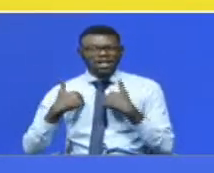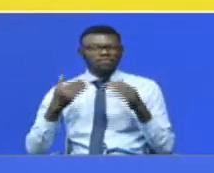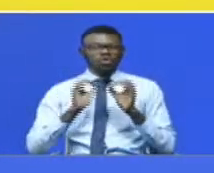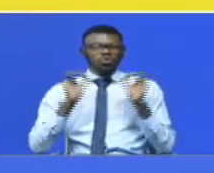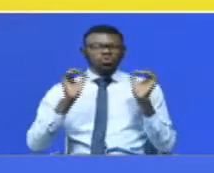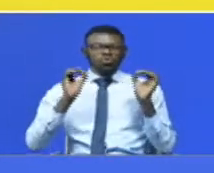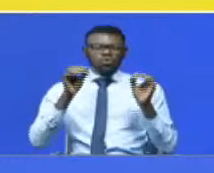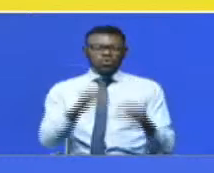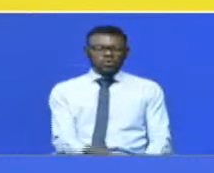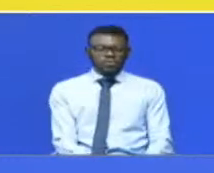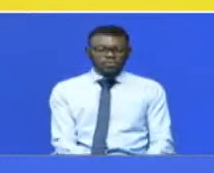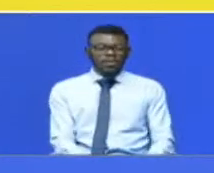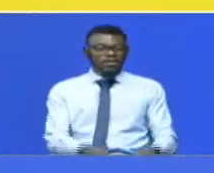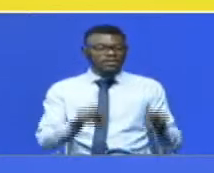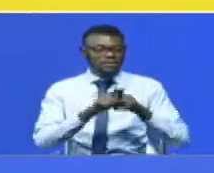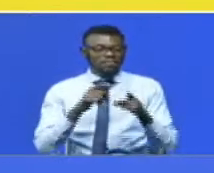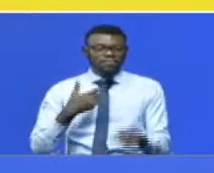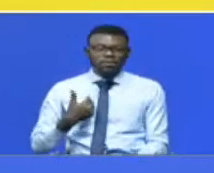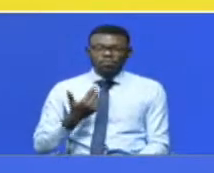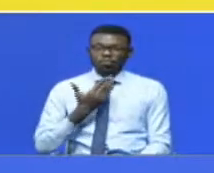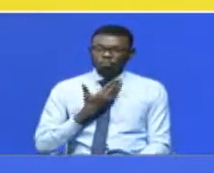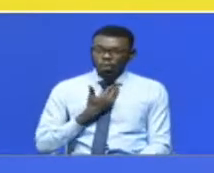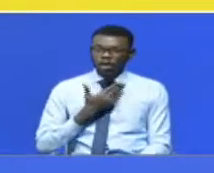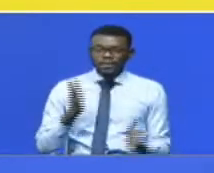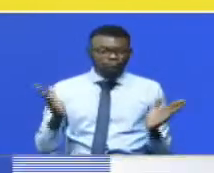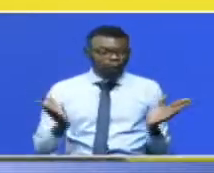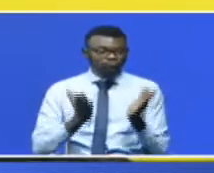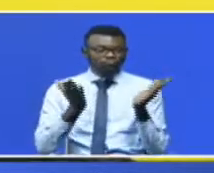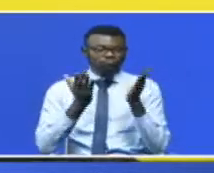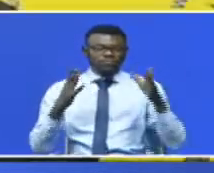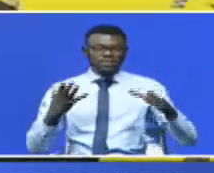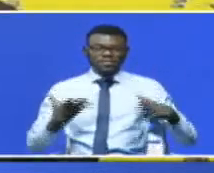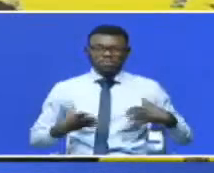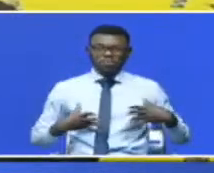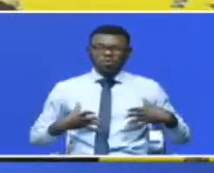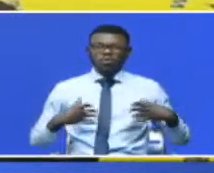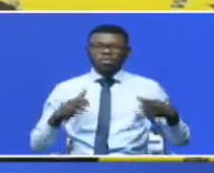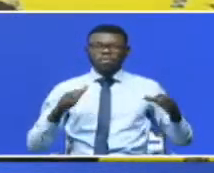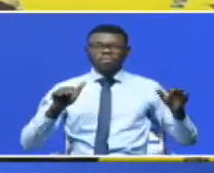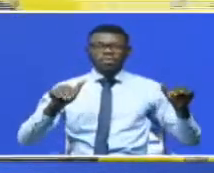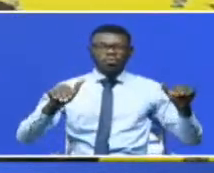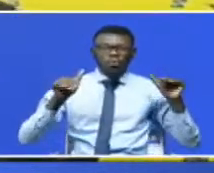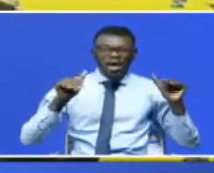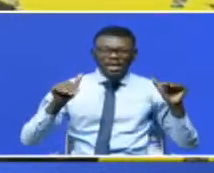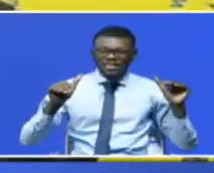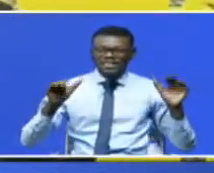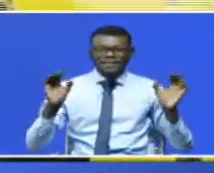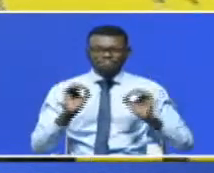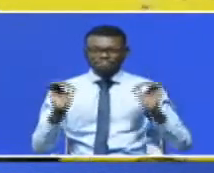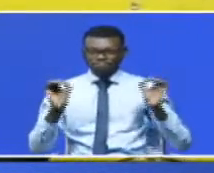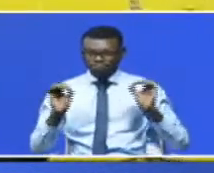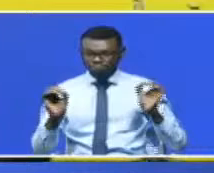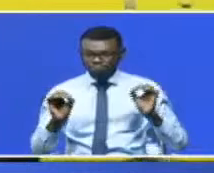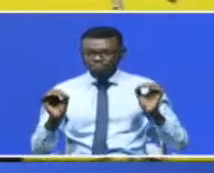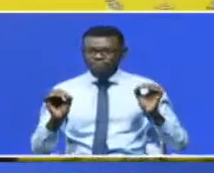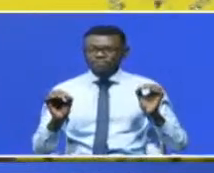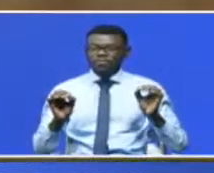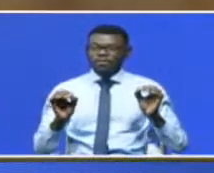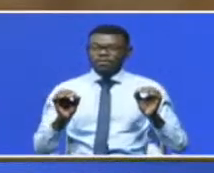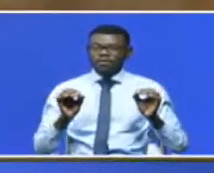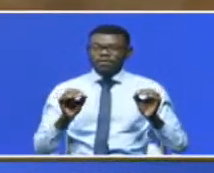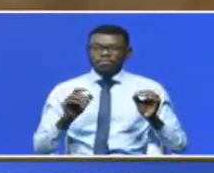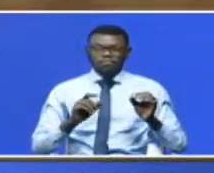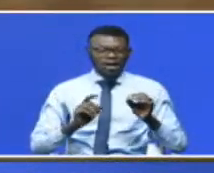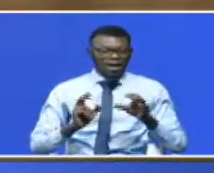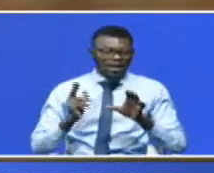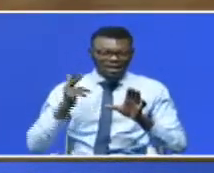the other thing I'd like to urge other people as well, not to just wait, to join forces as well, other corporates to